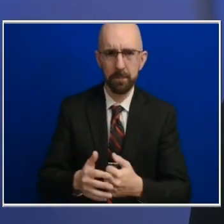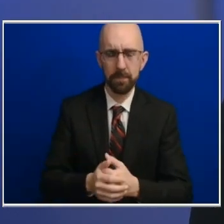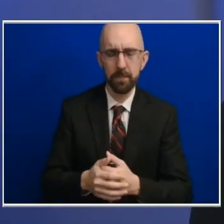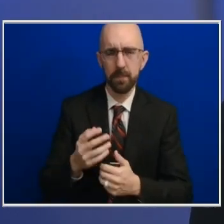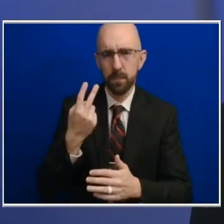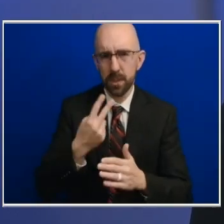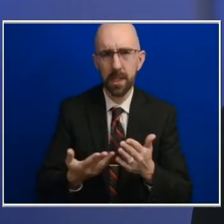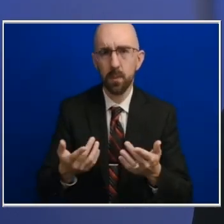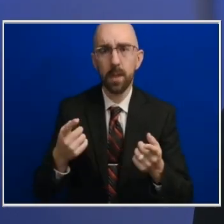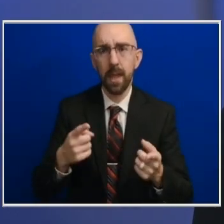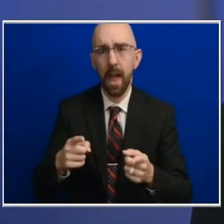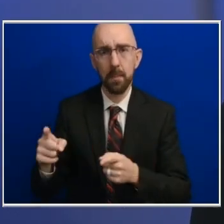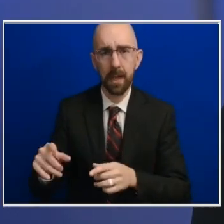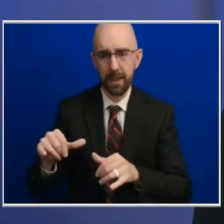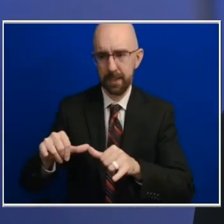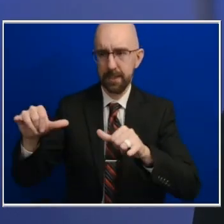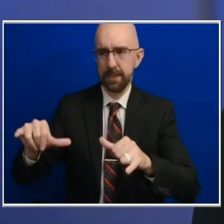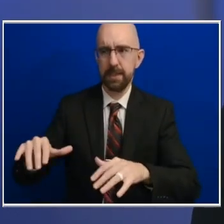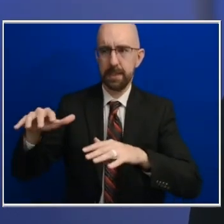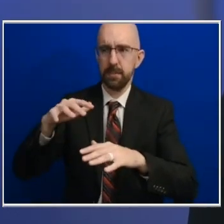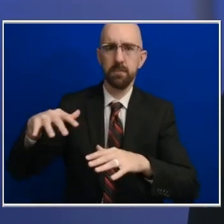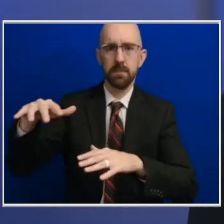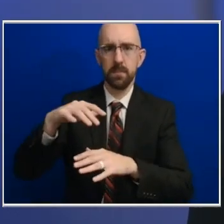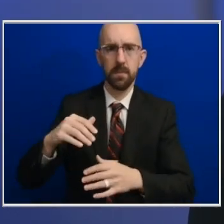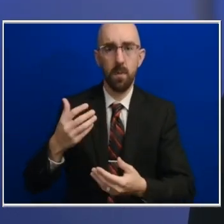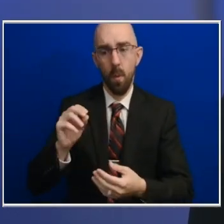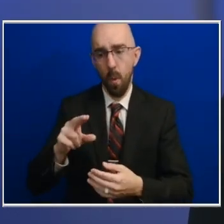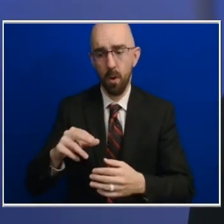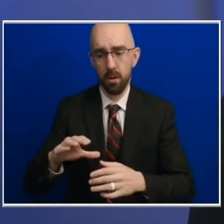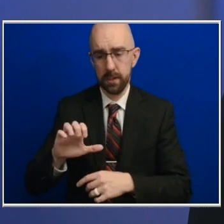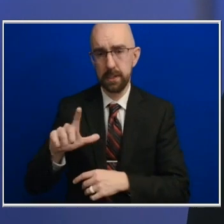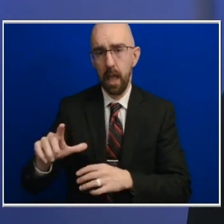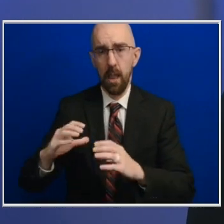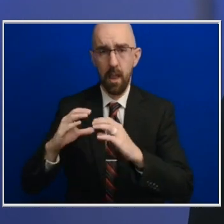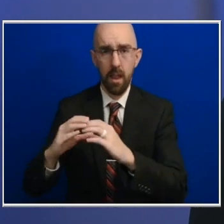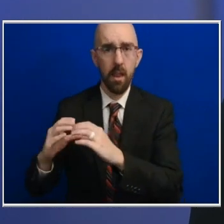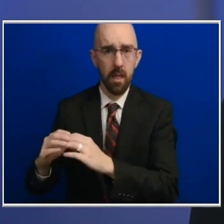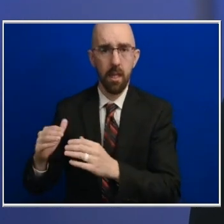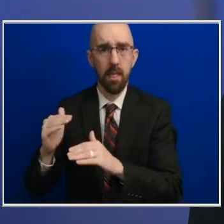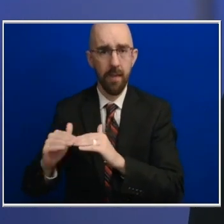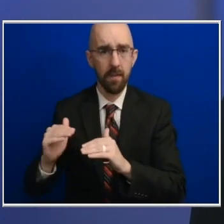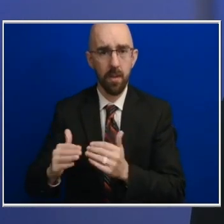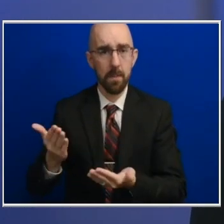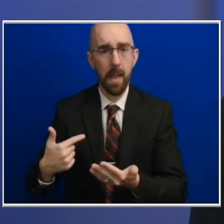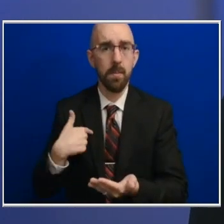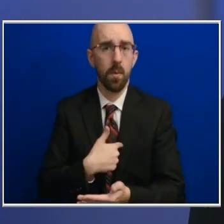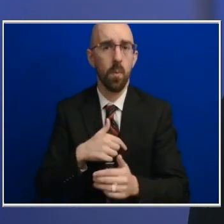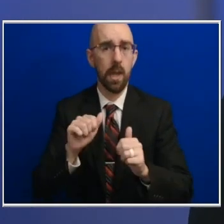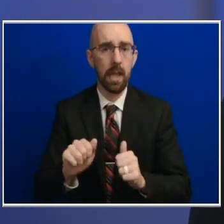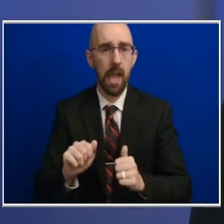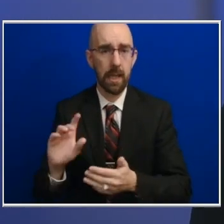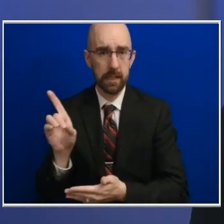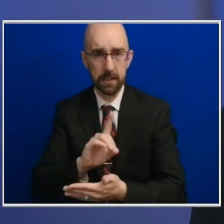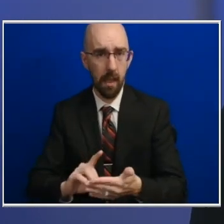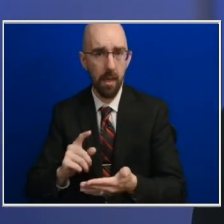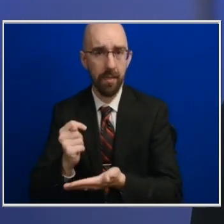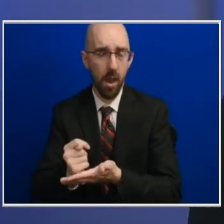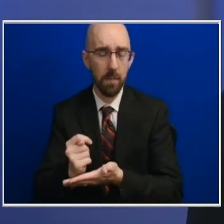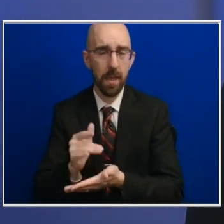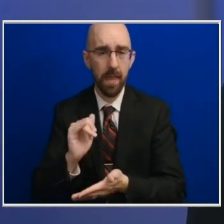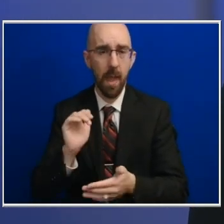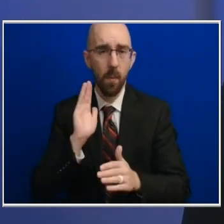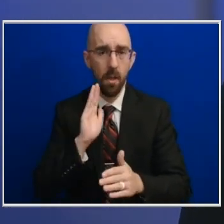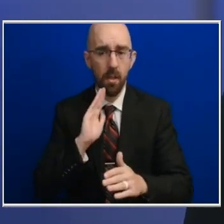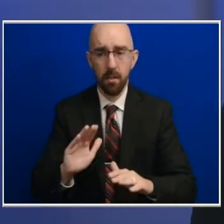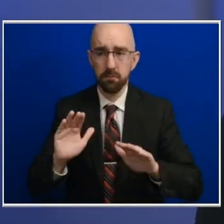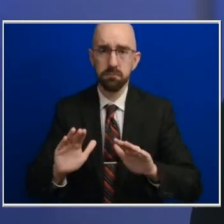happening at the system level, at the cellular level. And if we can predict that, maybe we can design a therapy that could slow down aging